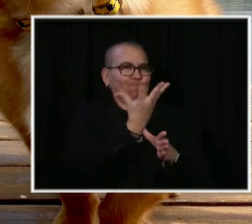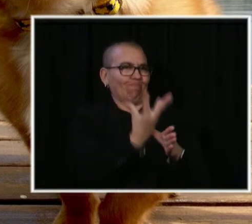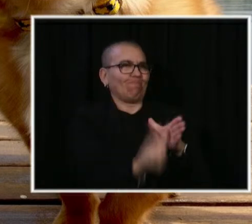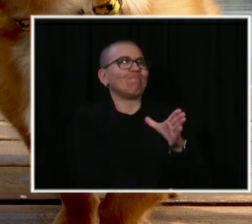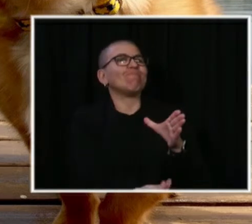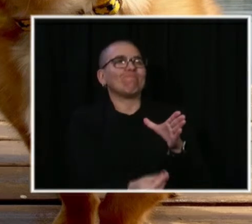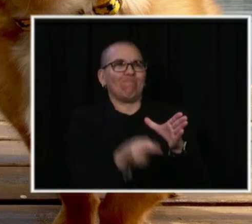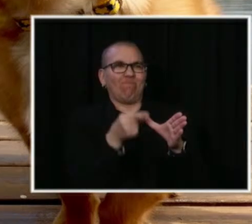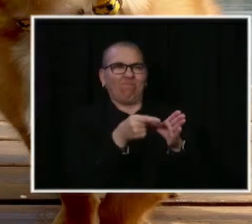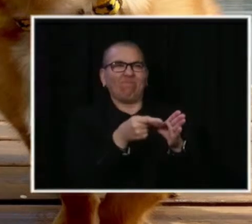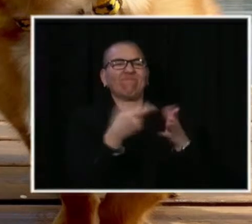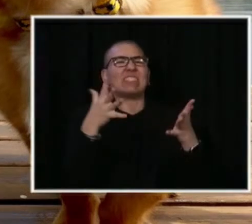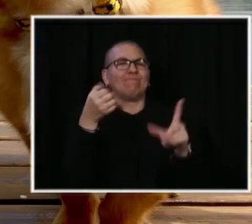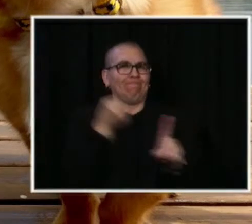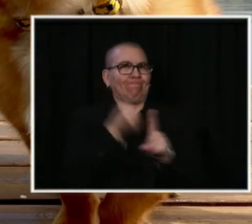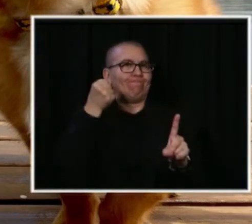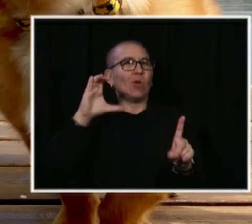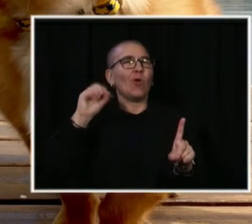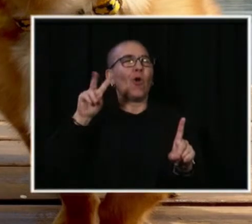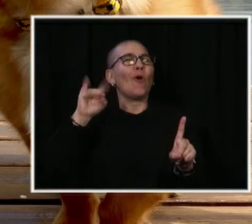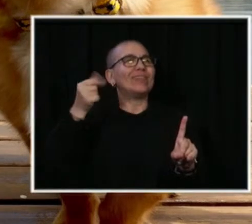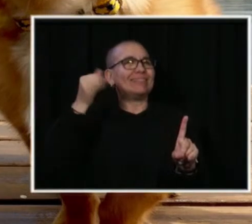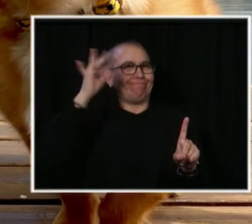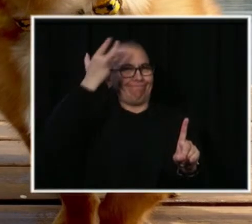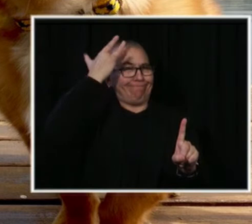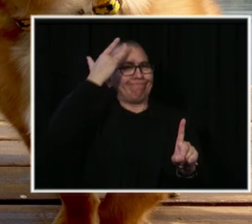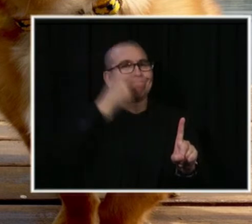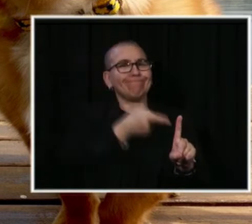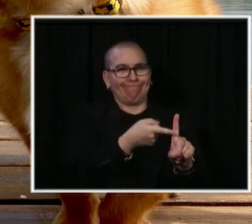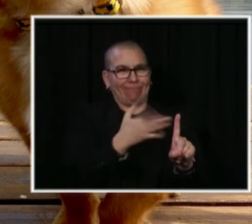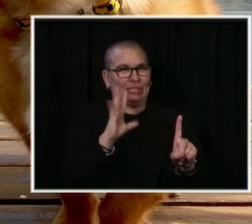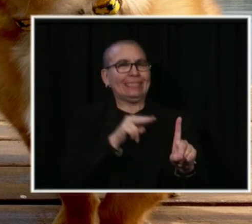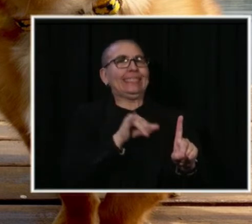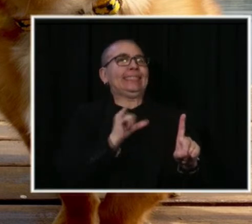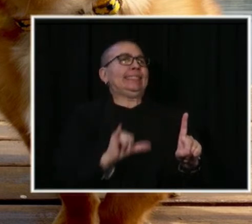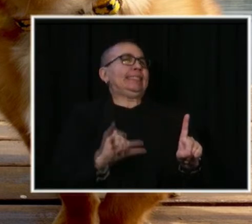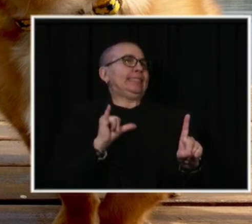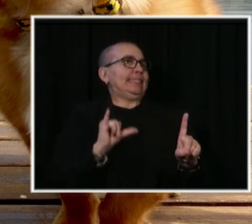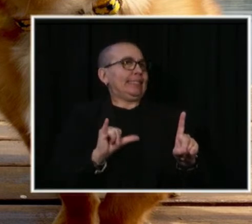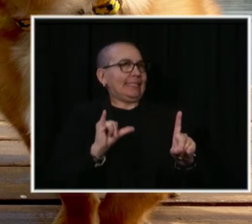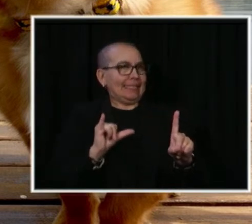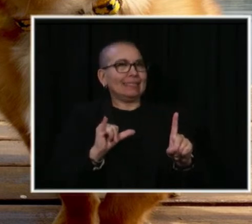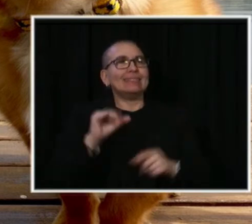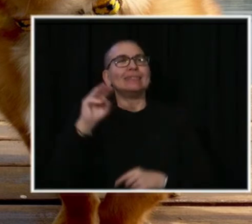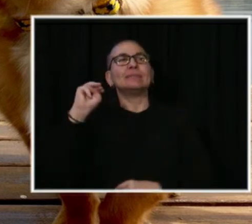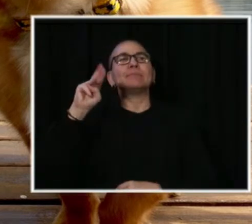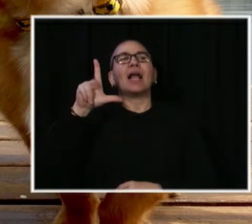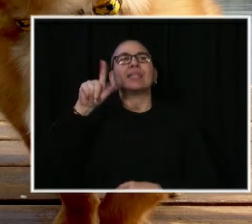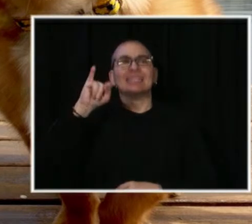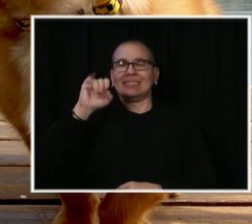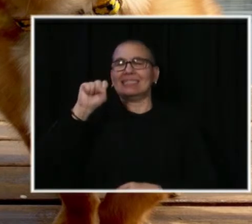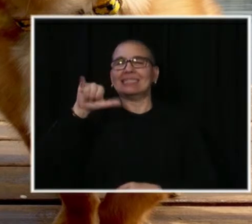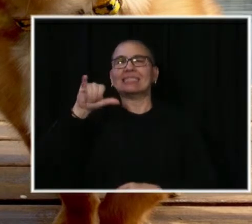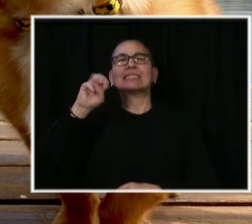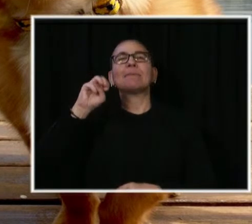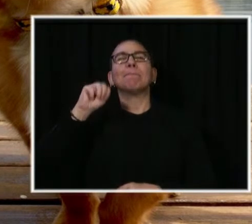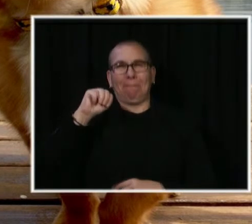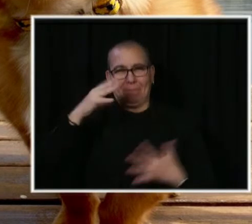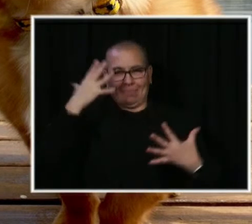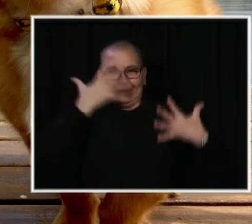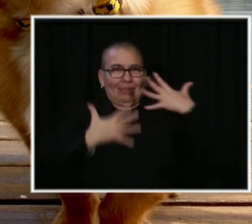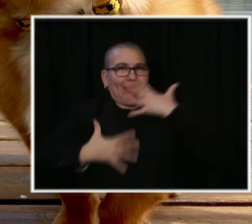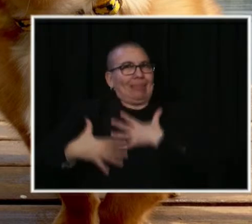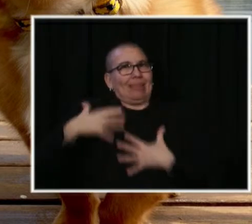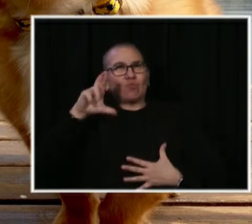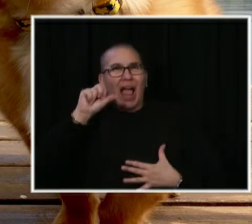that. We have the capacity to really help them. And then get to the lake. This is where we're at. These things I hope some of you are noticing. May 28th